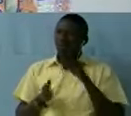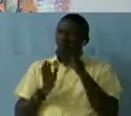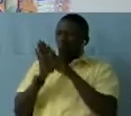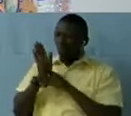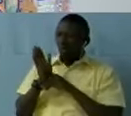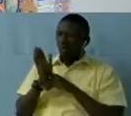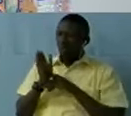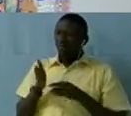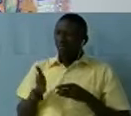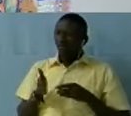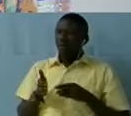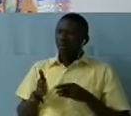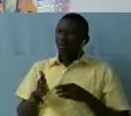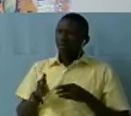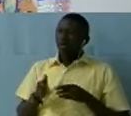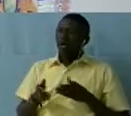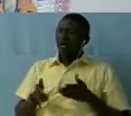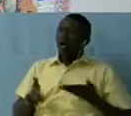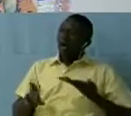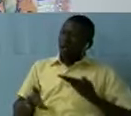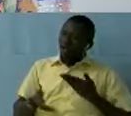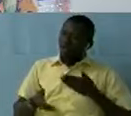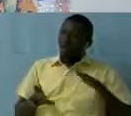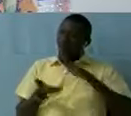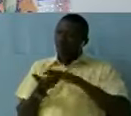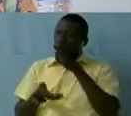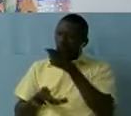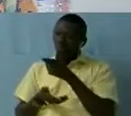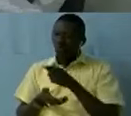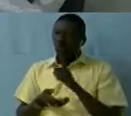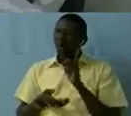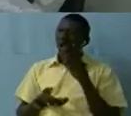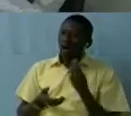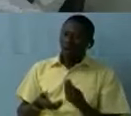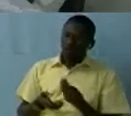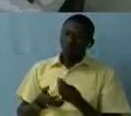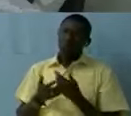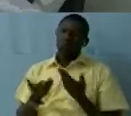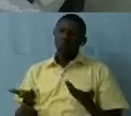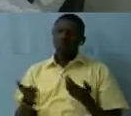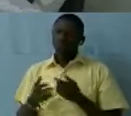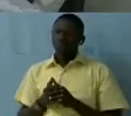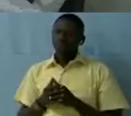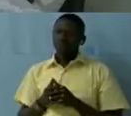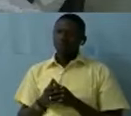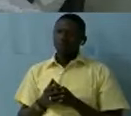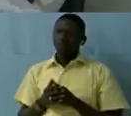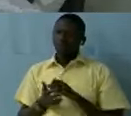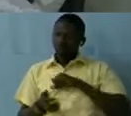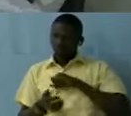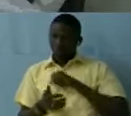sumay wo program ay mun kunim mun kulle site kunuma ila hadama yato